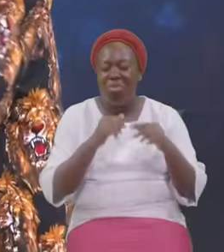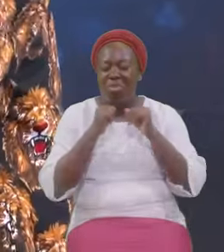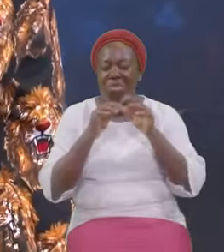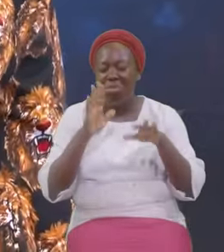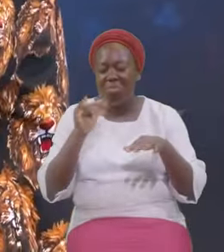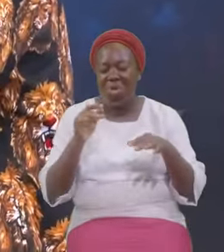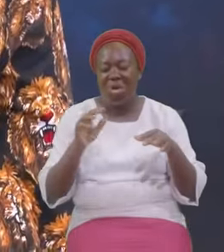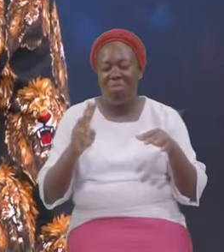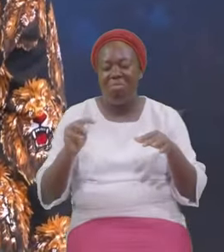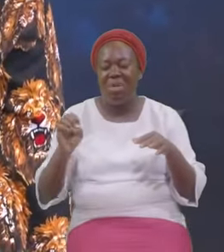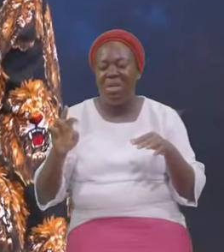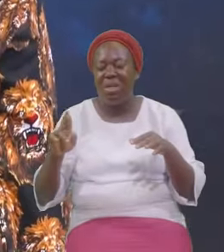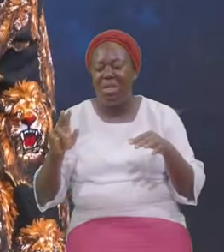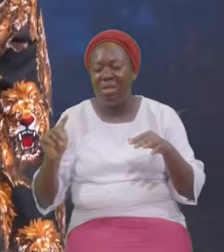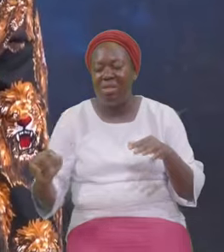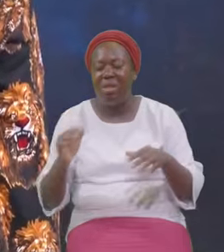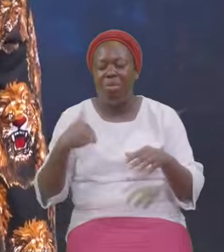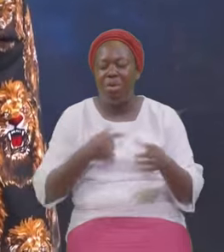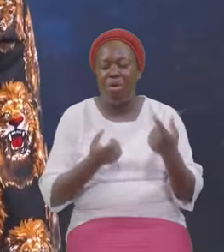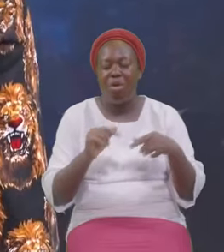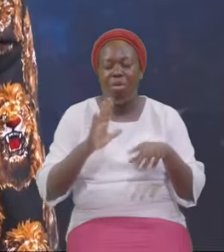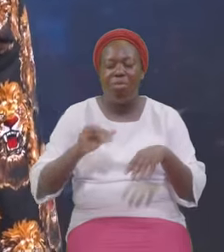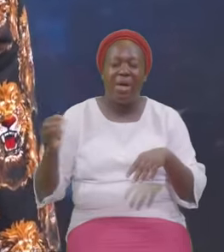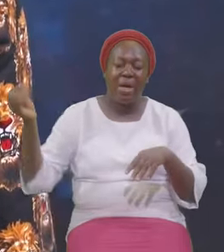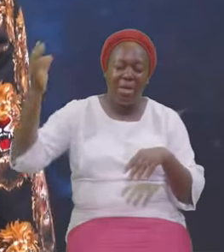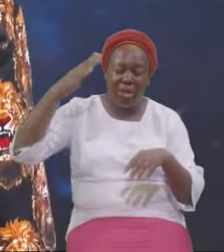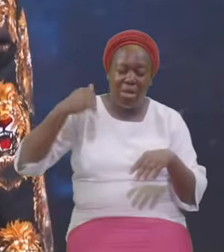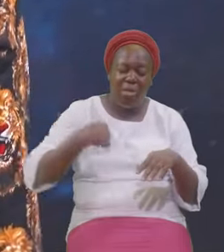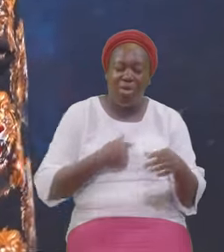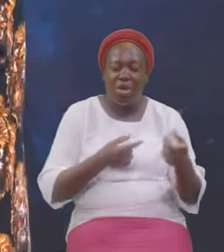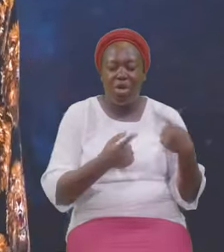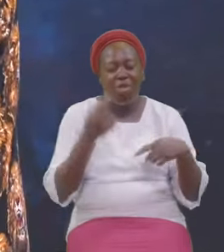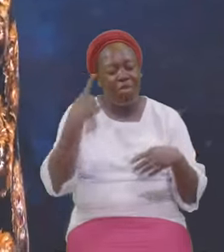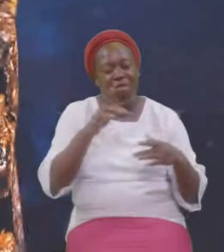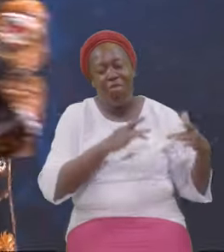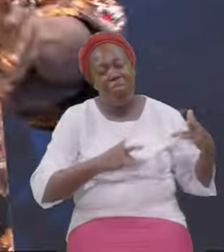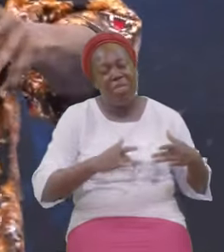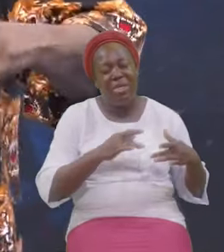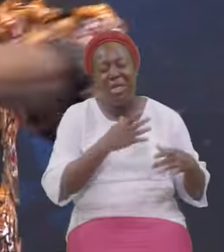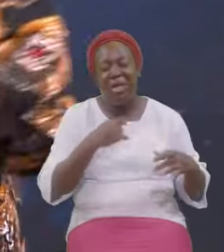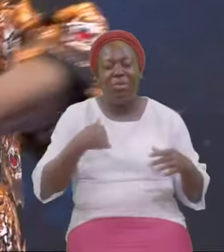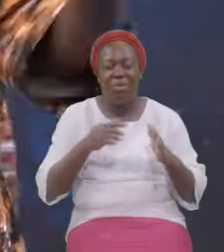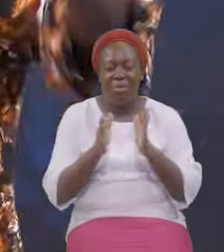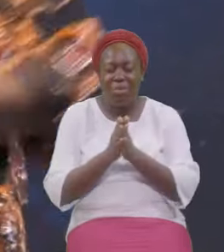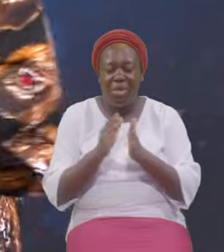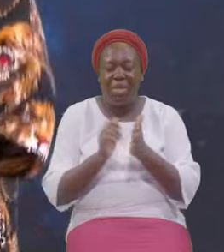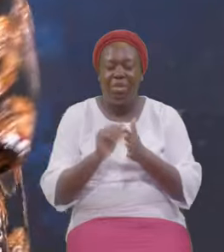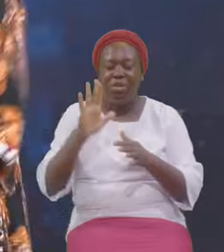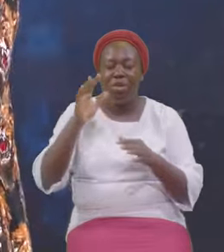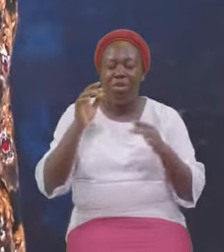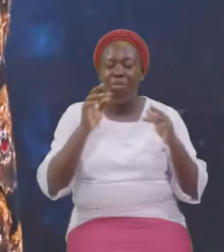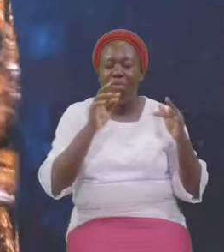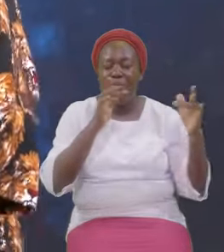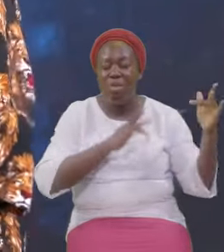come by grace. We come for mercy. And we pray your mercy will flow through